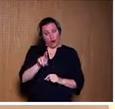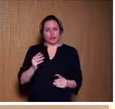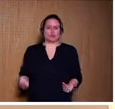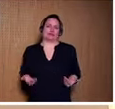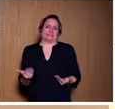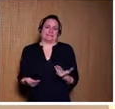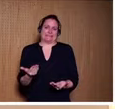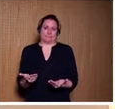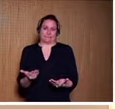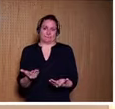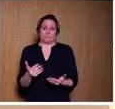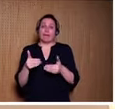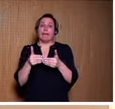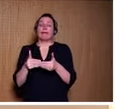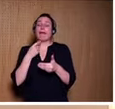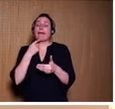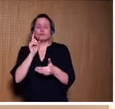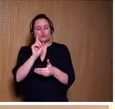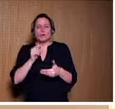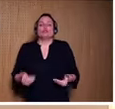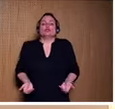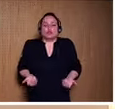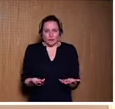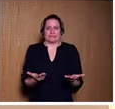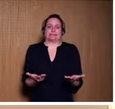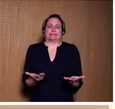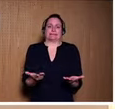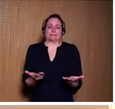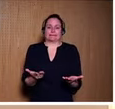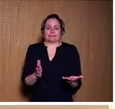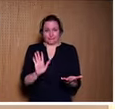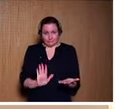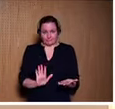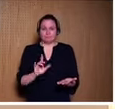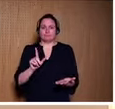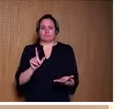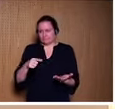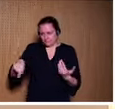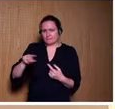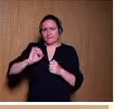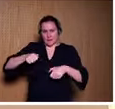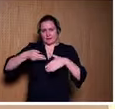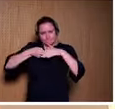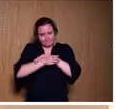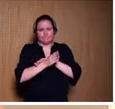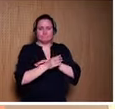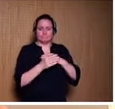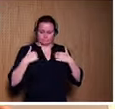not care, services, both prevention and access to services as a